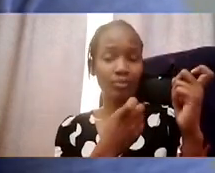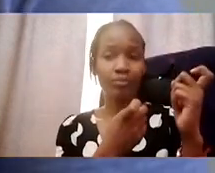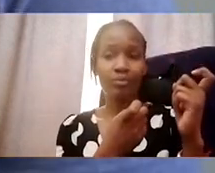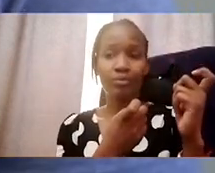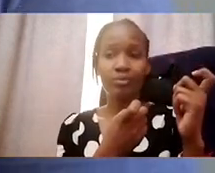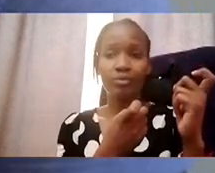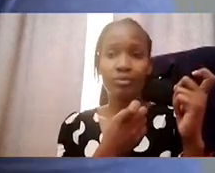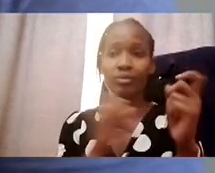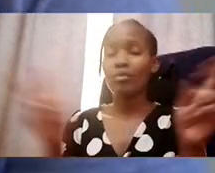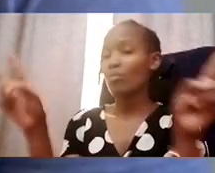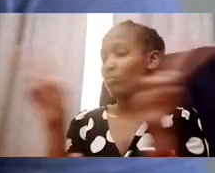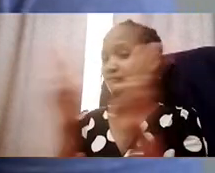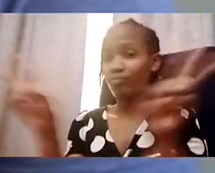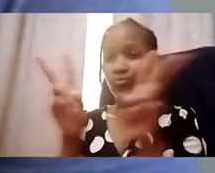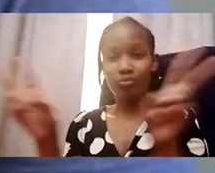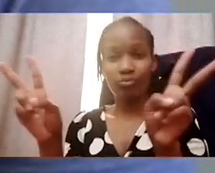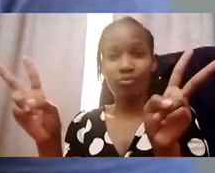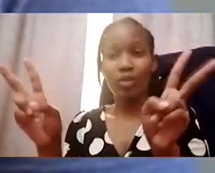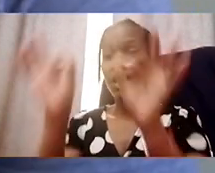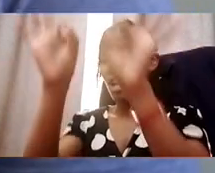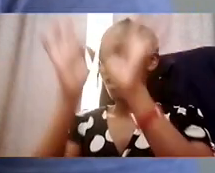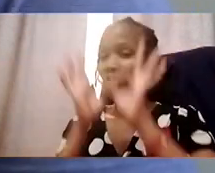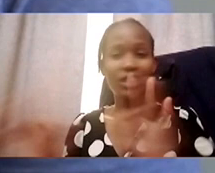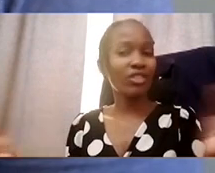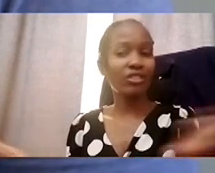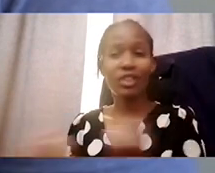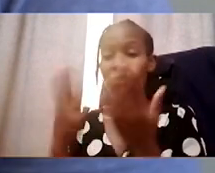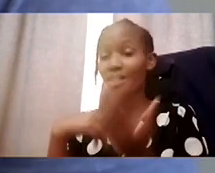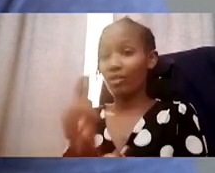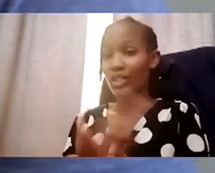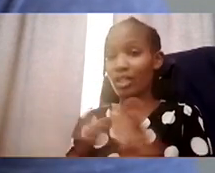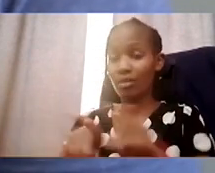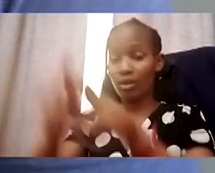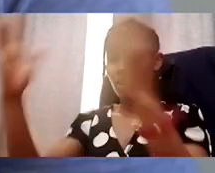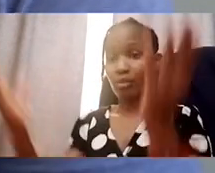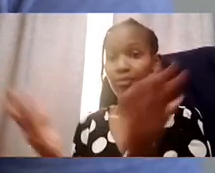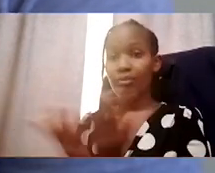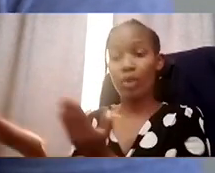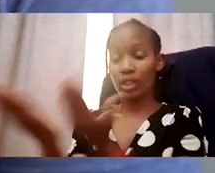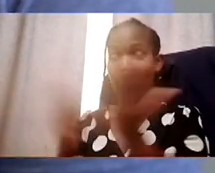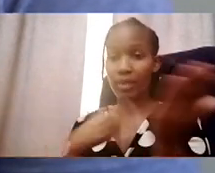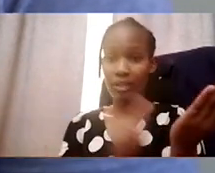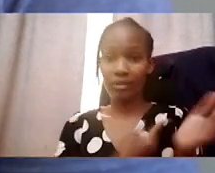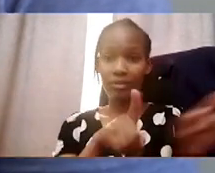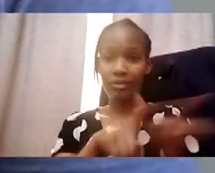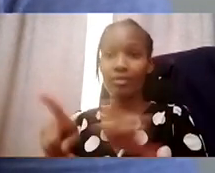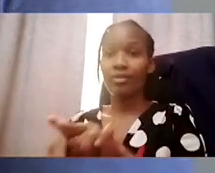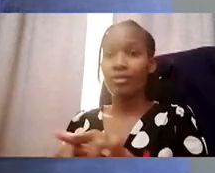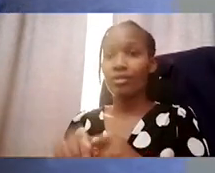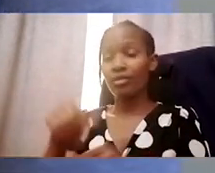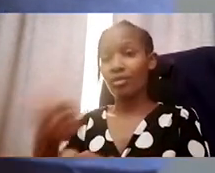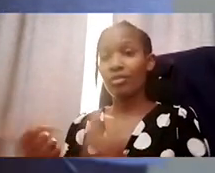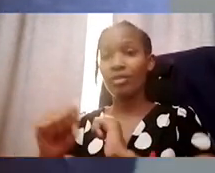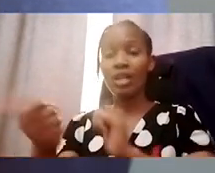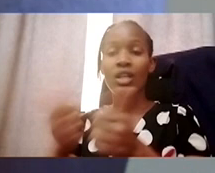very, it was a wonderful event for us because the whole world welcomed us. And even also the athletes, the national athletes came